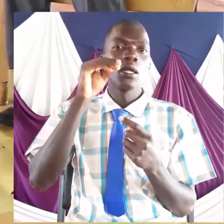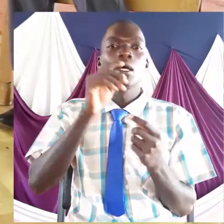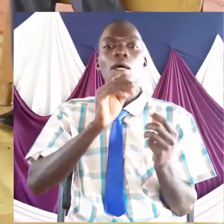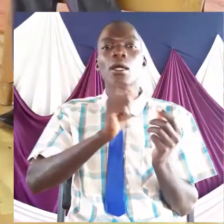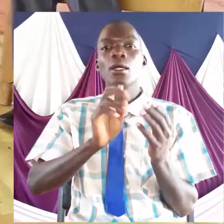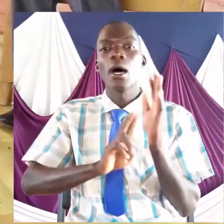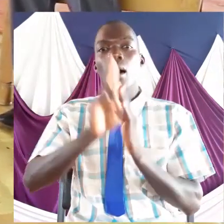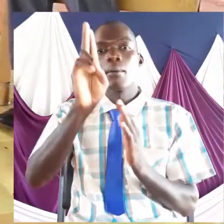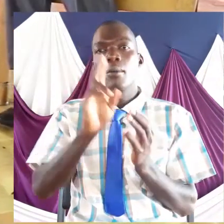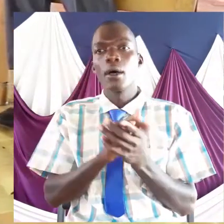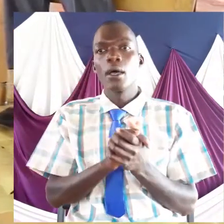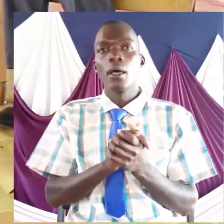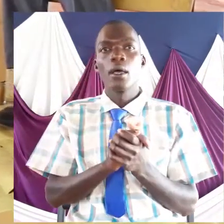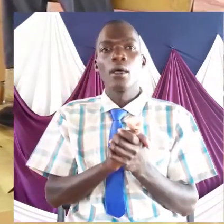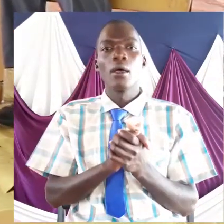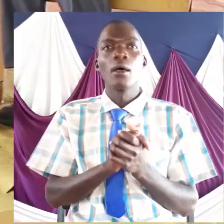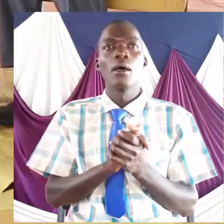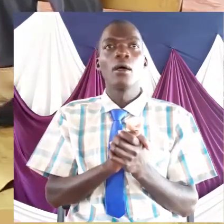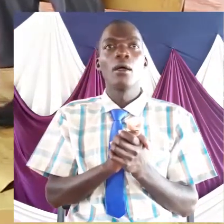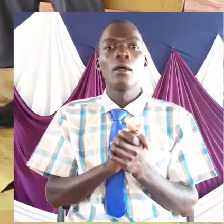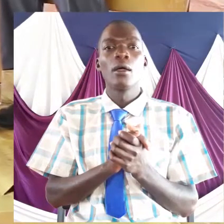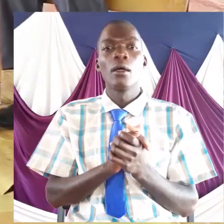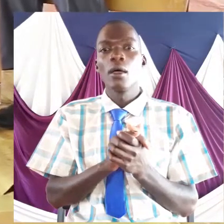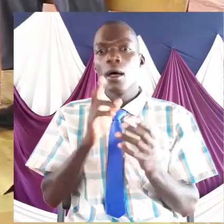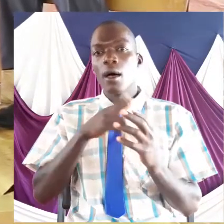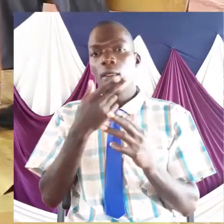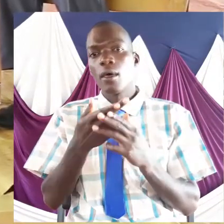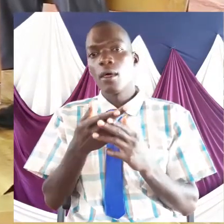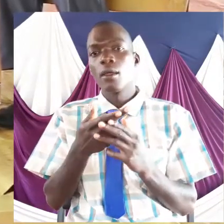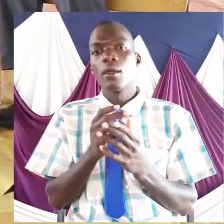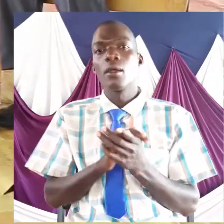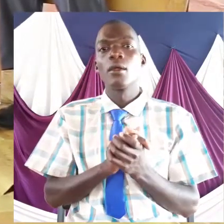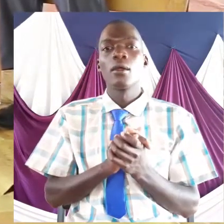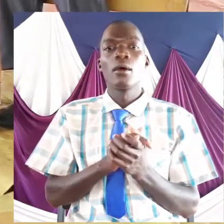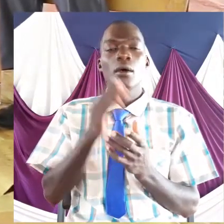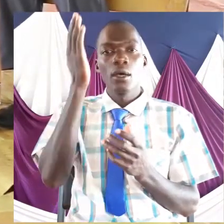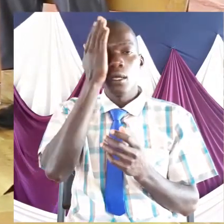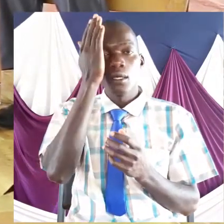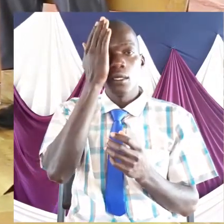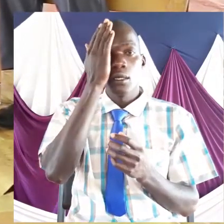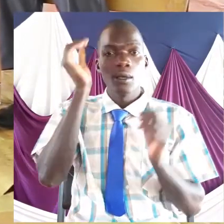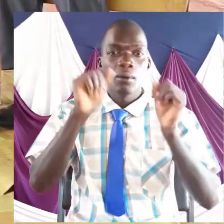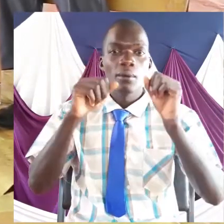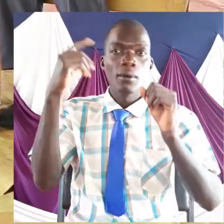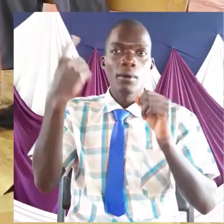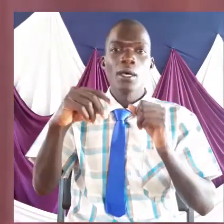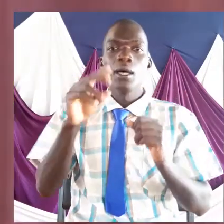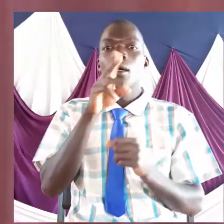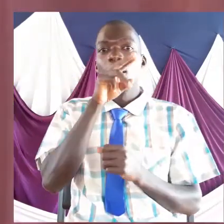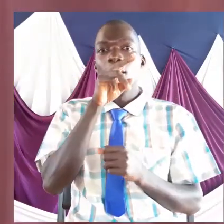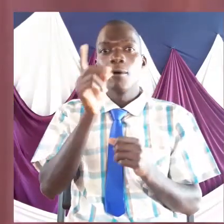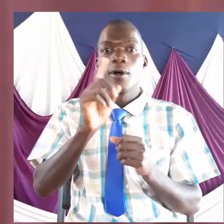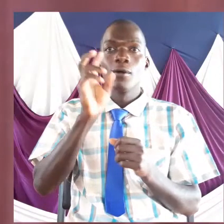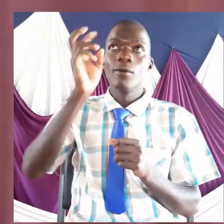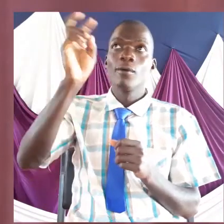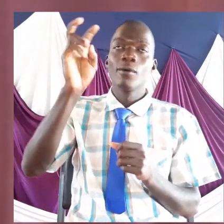serpent. The bronze serpent. Yeah, the bronze serpent. And then, you know, any Israelites who had been bit by the snakes, mm-hmm. when they looked up to